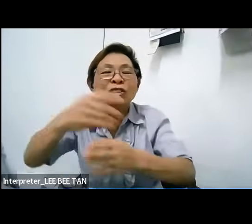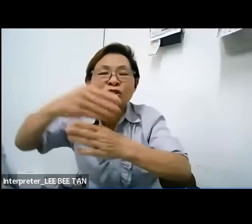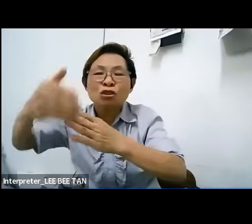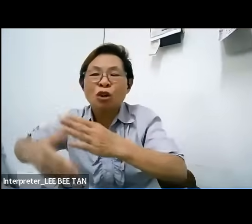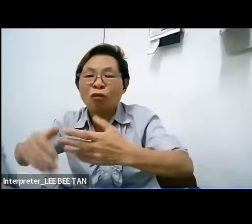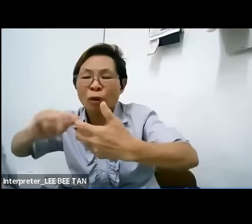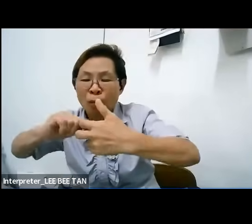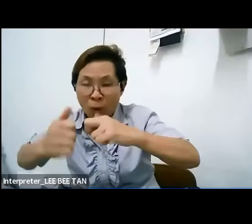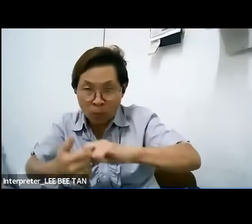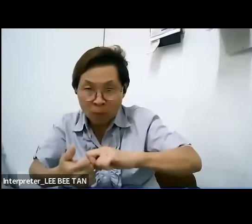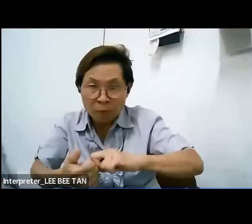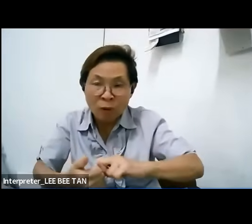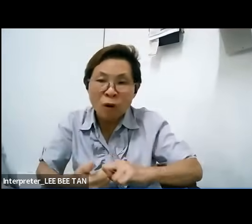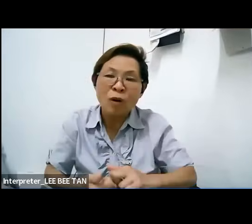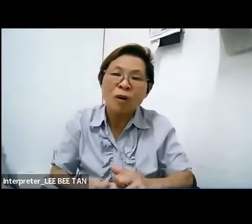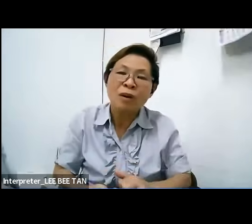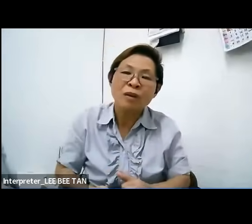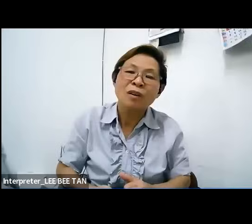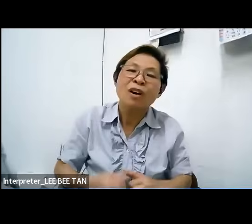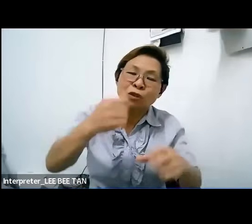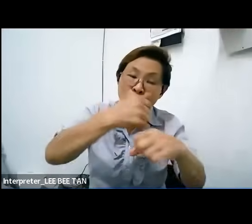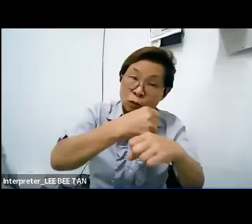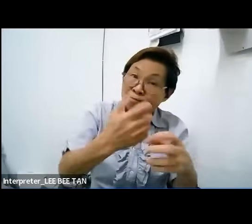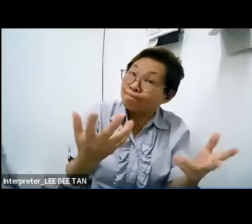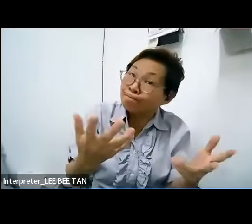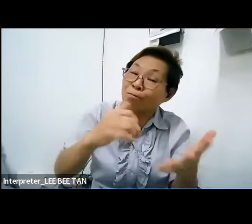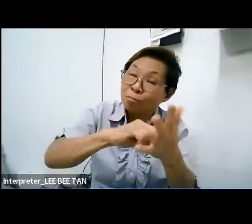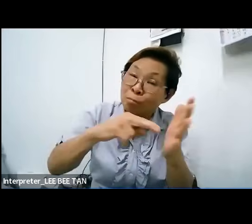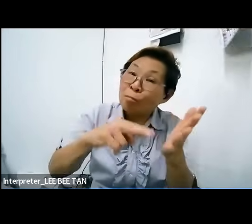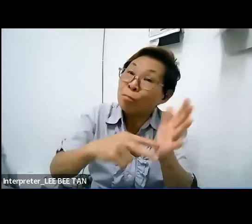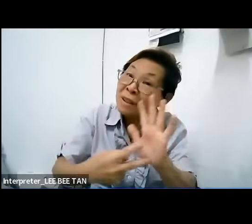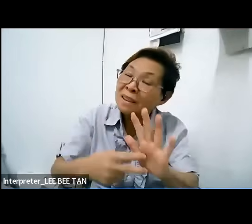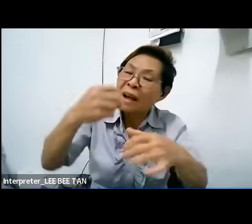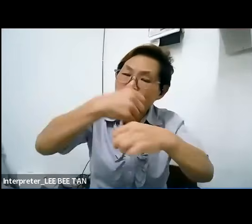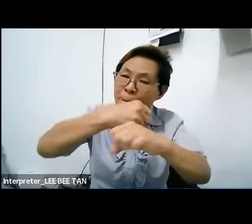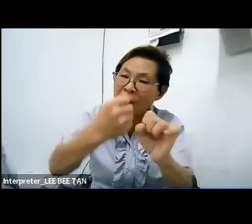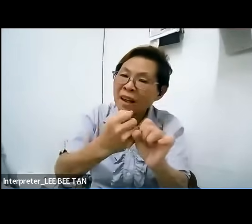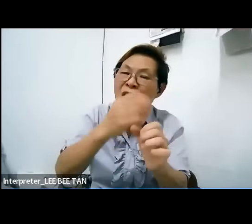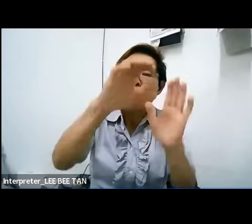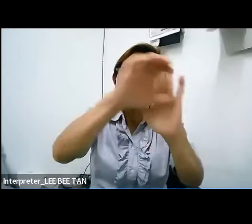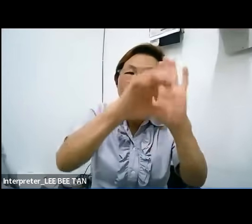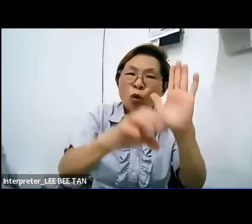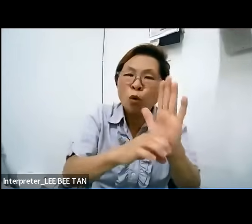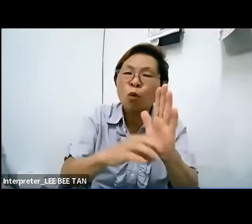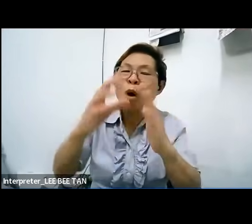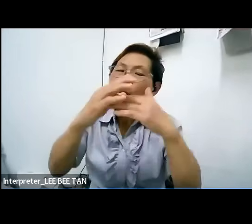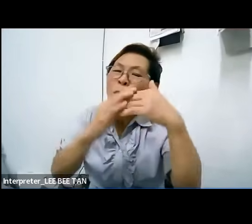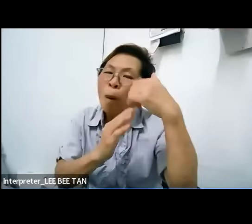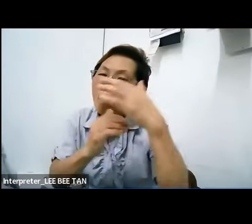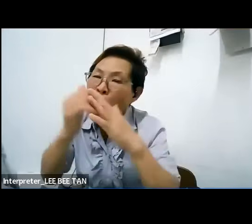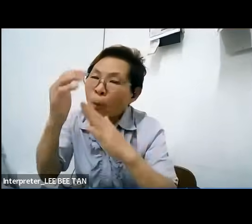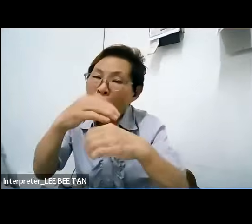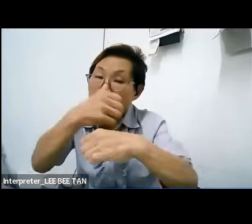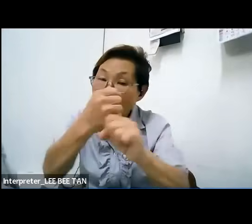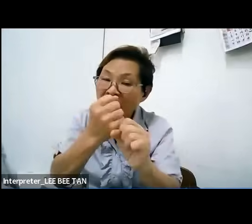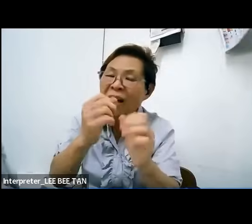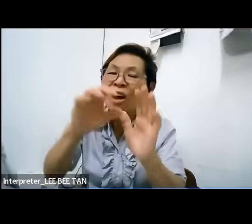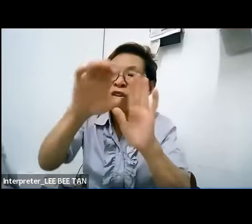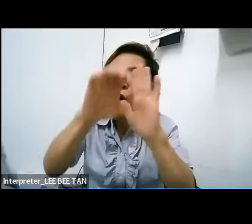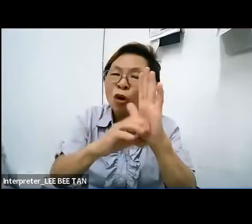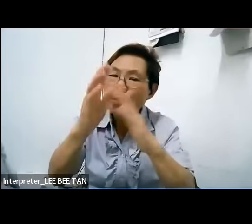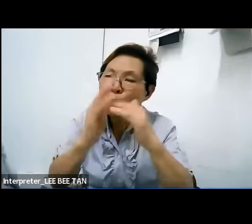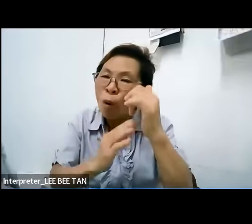problem, which is to produce a curriculum which is more flexible and to create environments which are